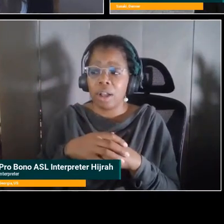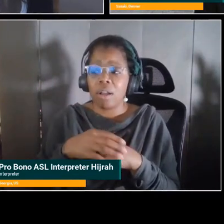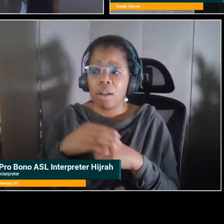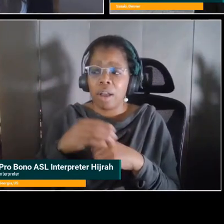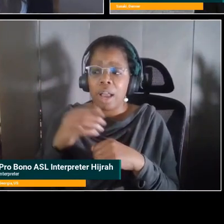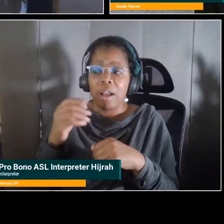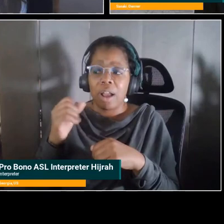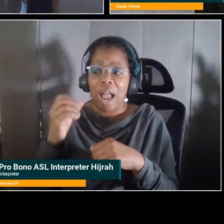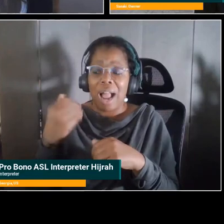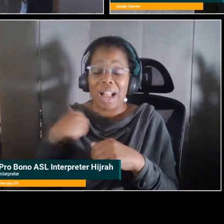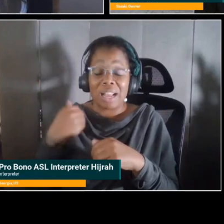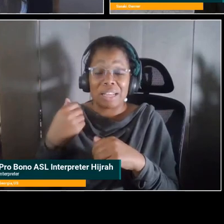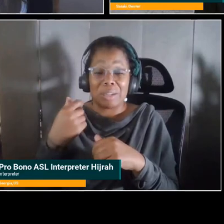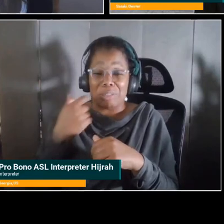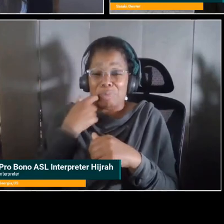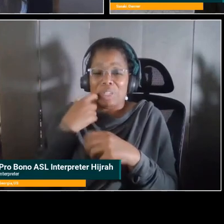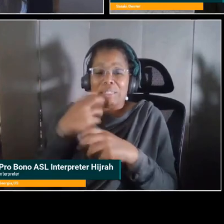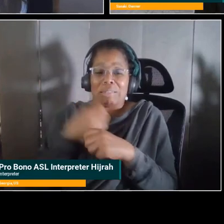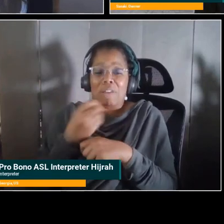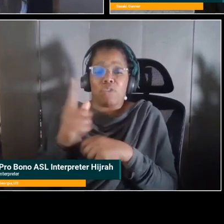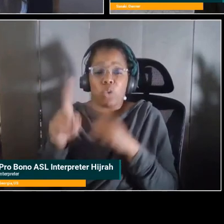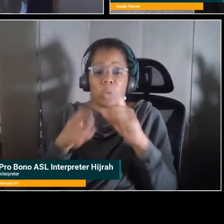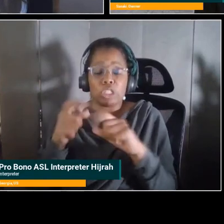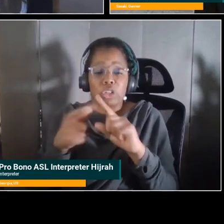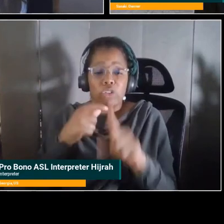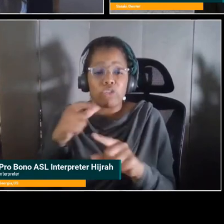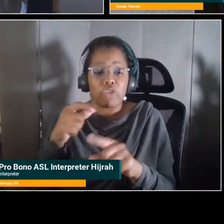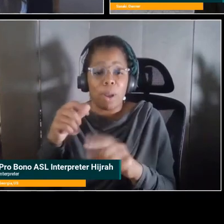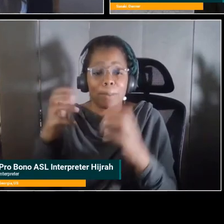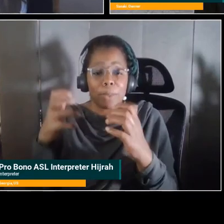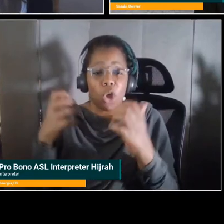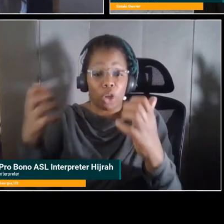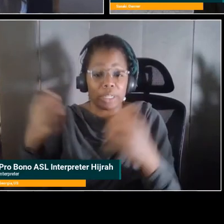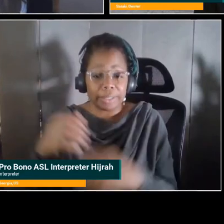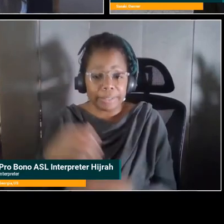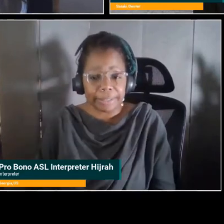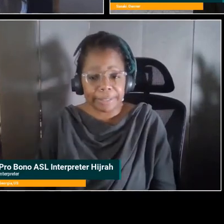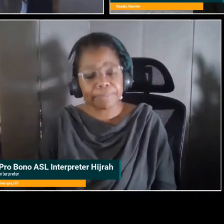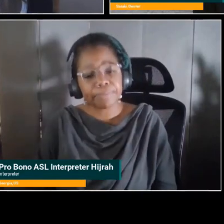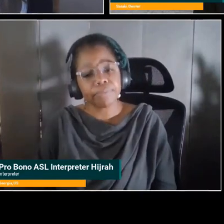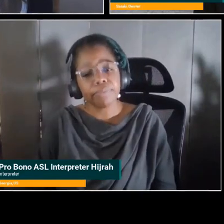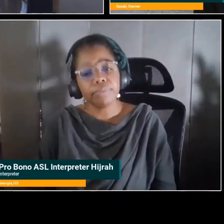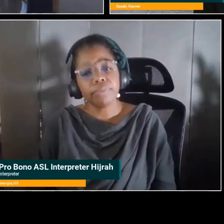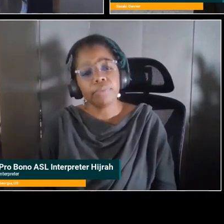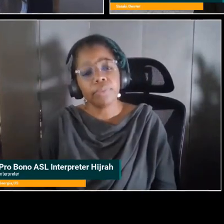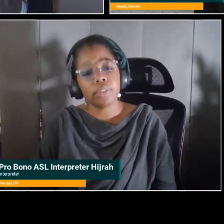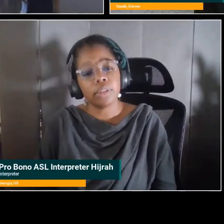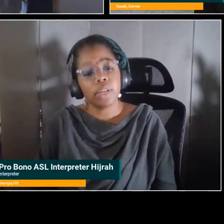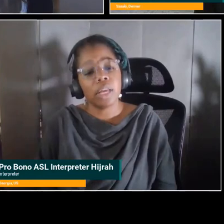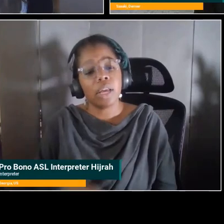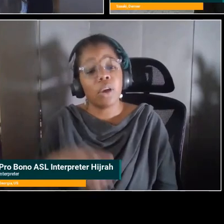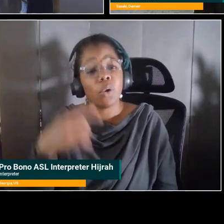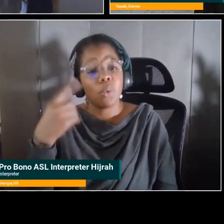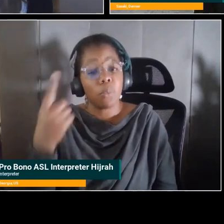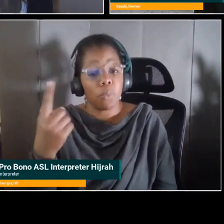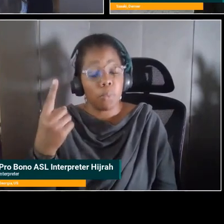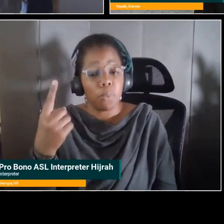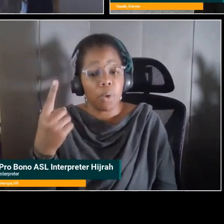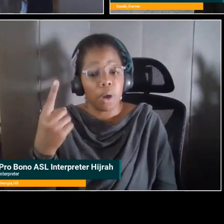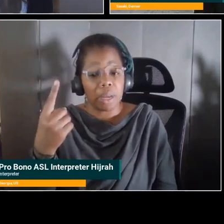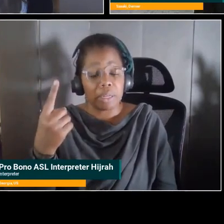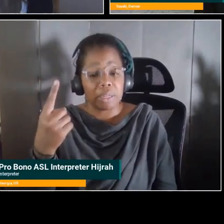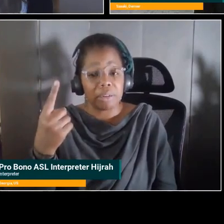questions in from the audience that I want to pitch over. And one is